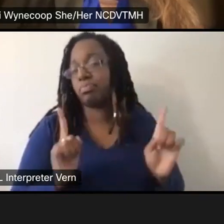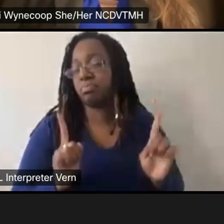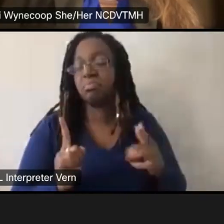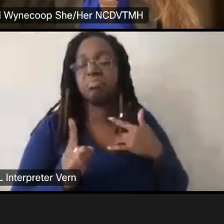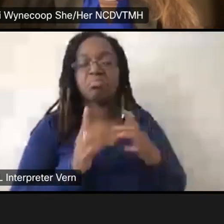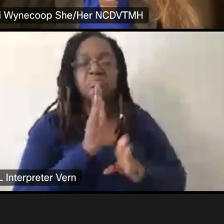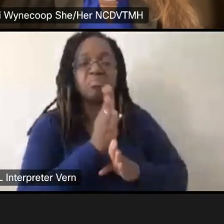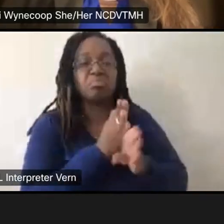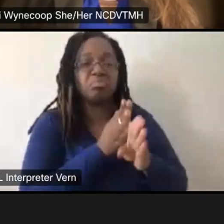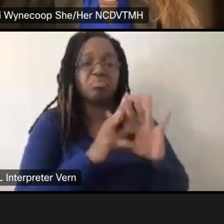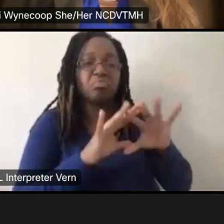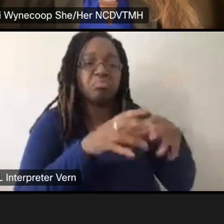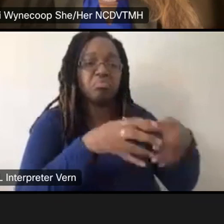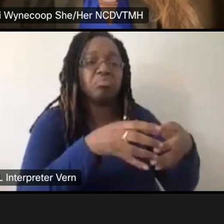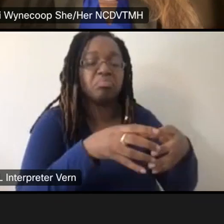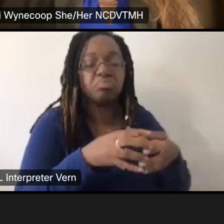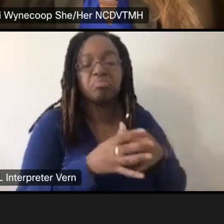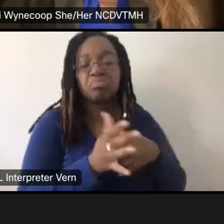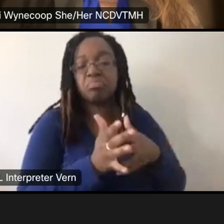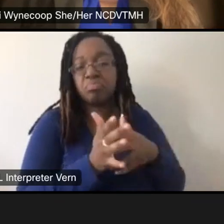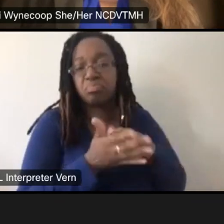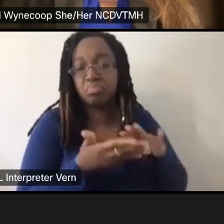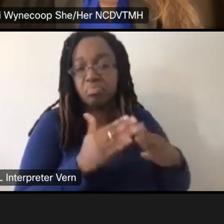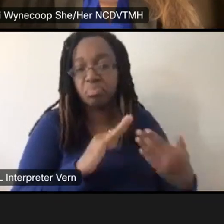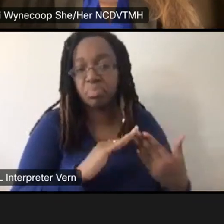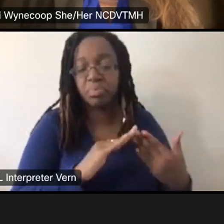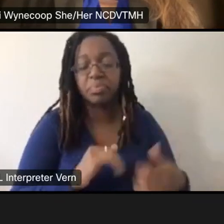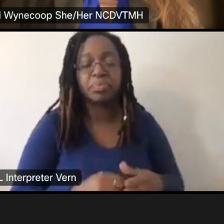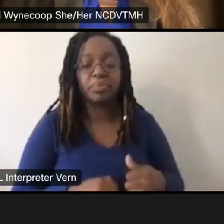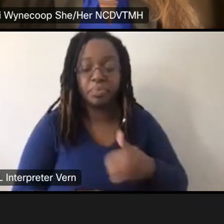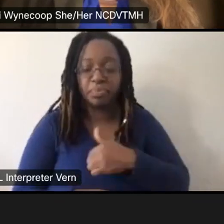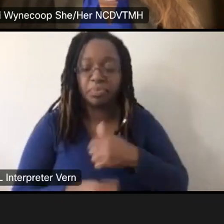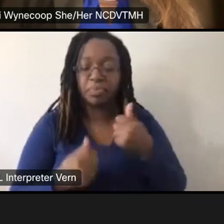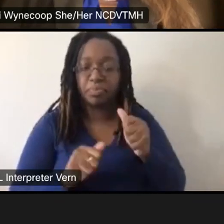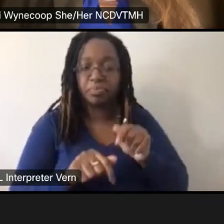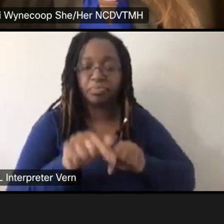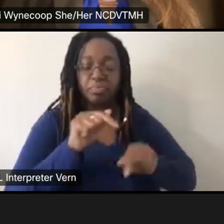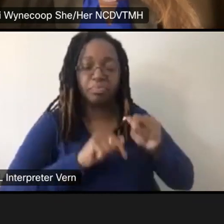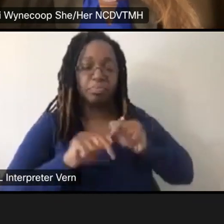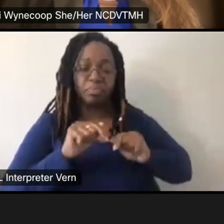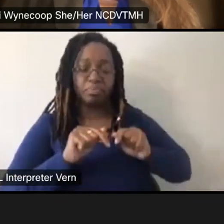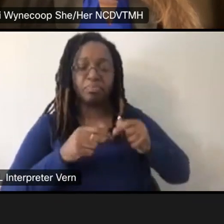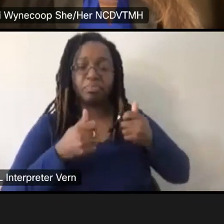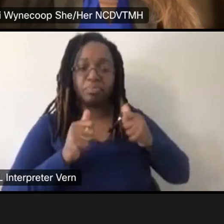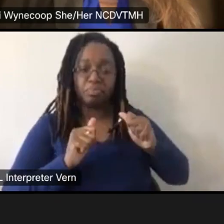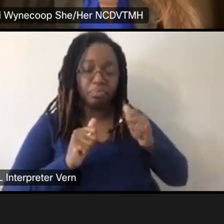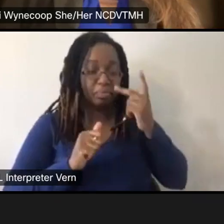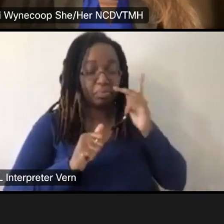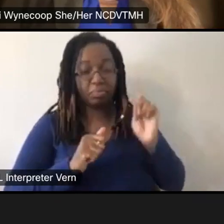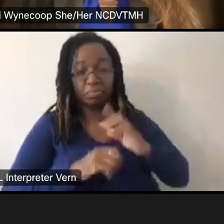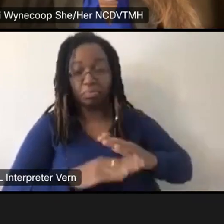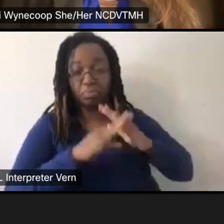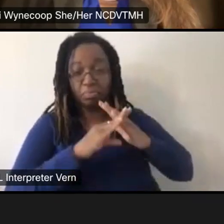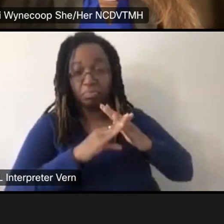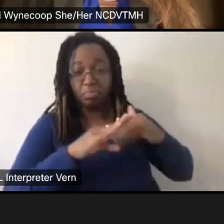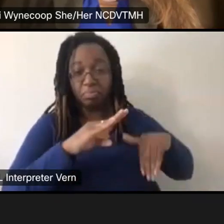and vulnerable communities, that we are really taking the steps to eliminate as many barriers as possible,